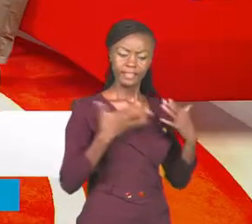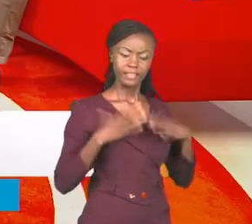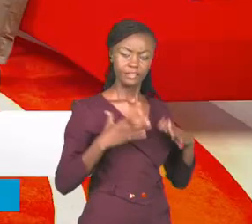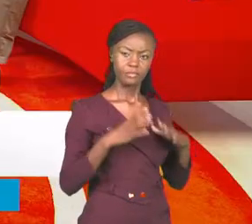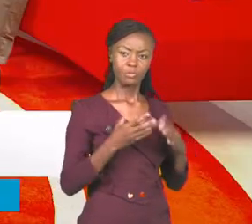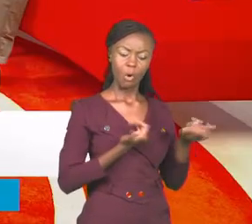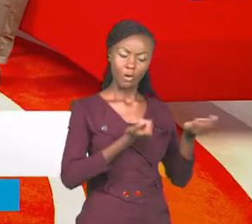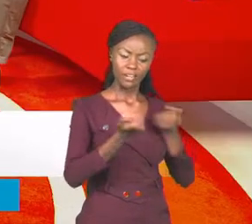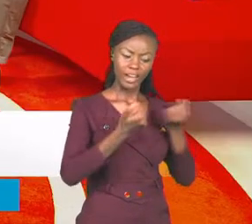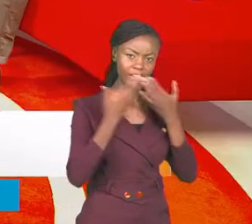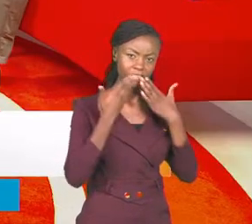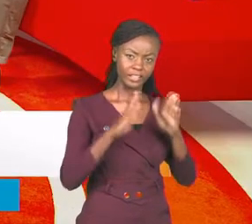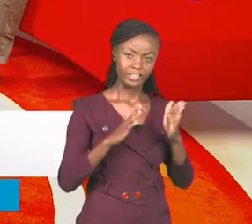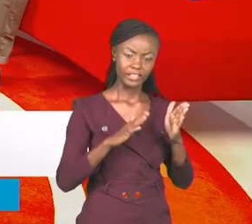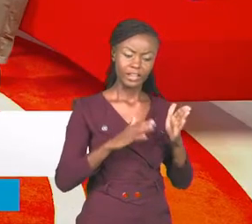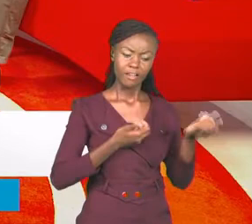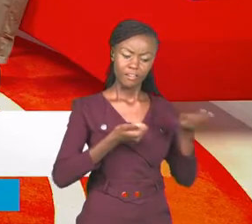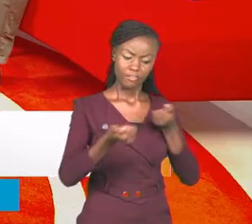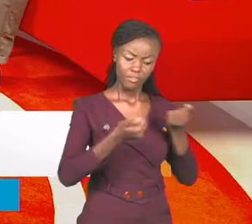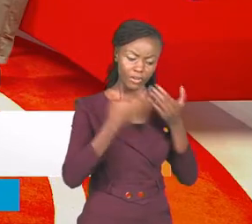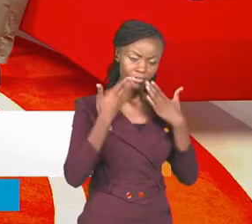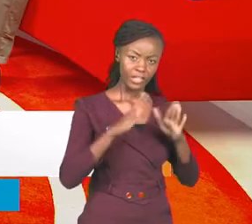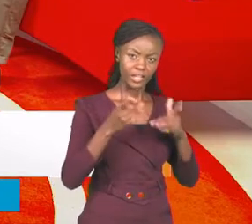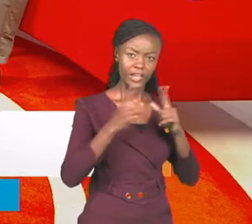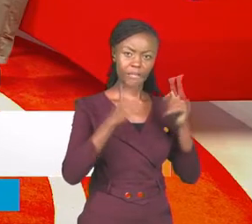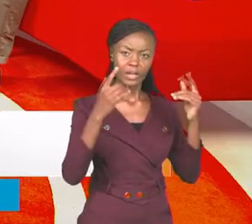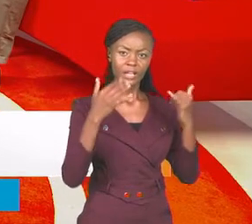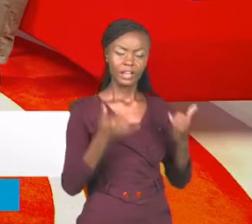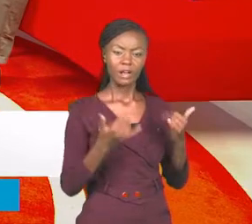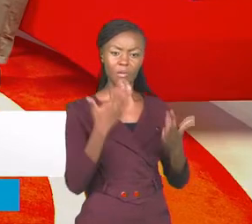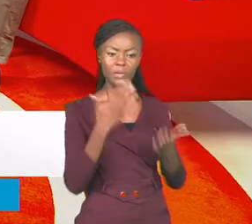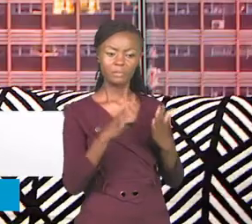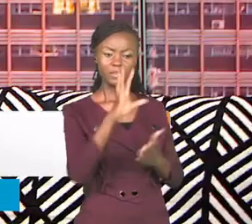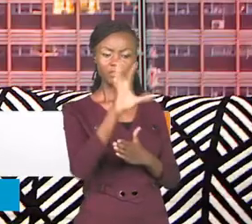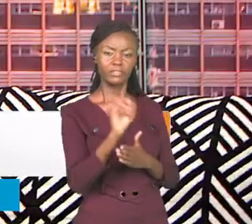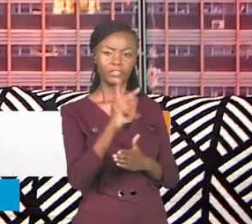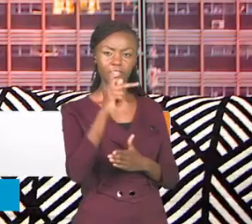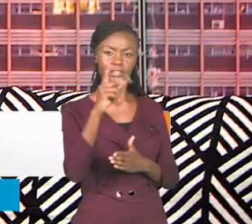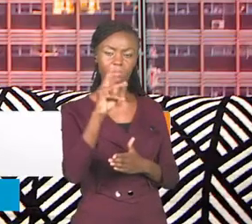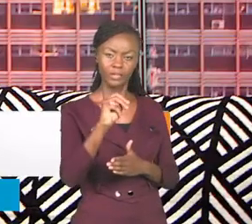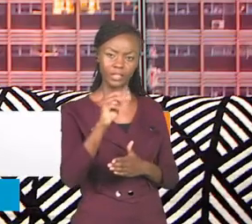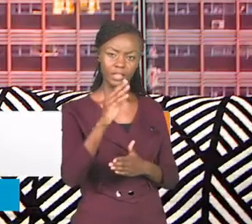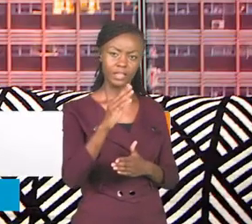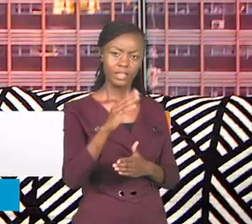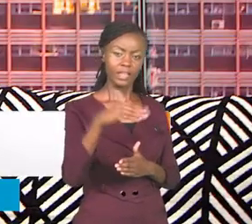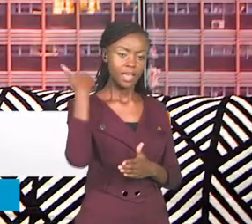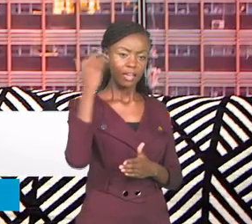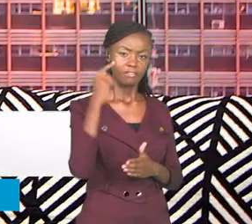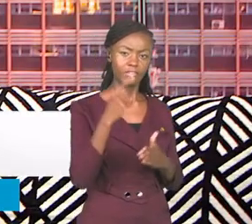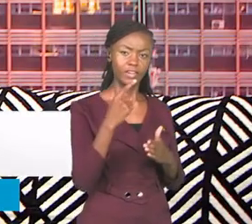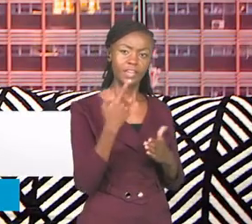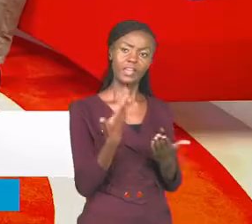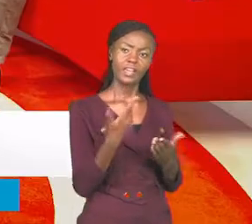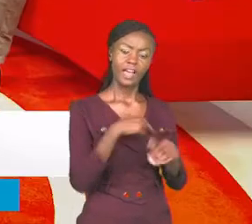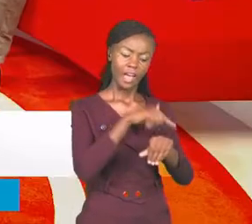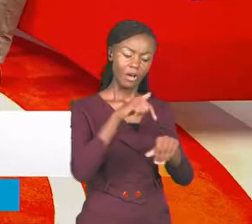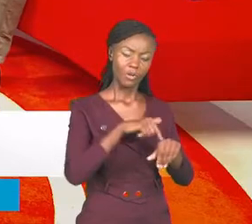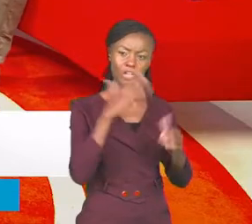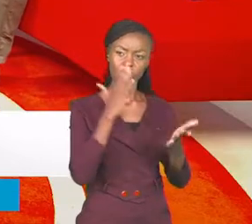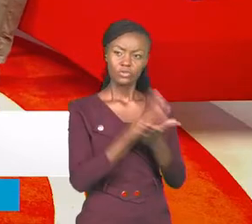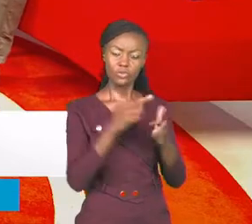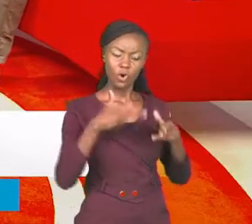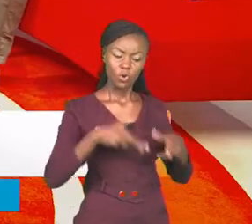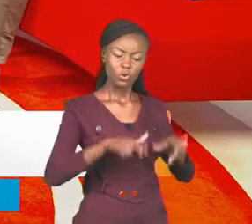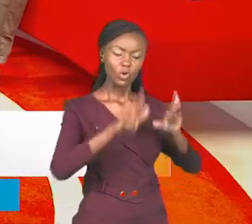you're driving there, they just fly from nowhere. The speed limit you put there is about 50 kilometers per hour. But it's so smooth. I know it's that so place. Smooth, so